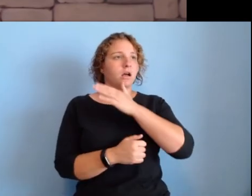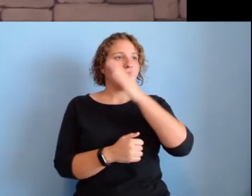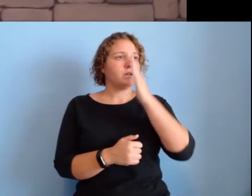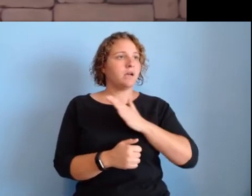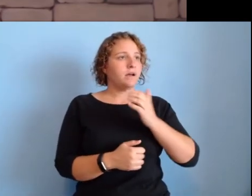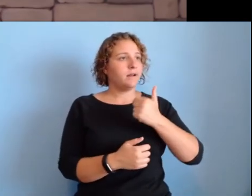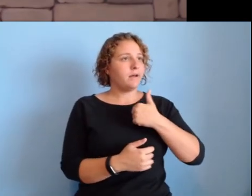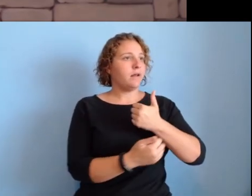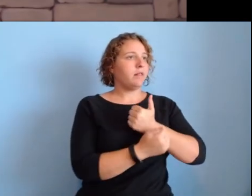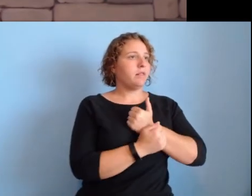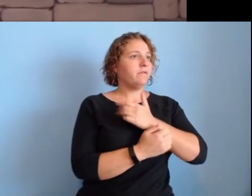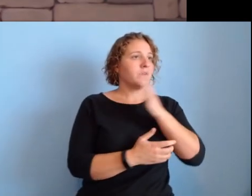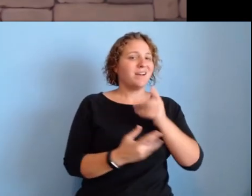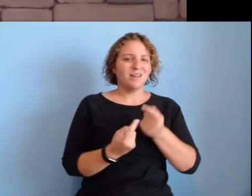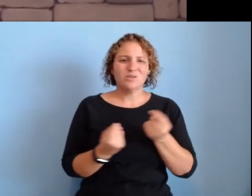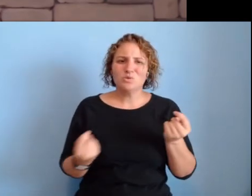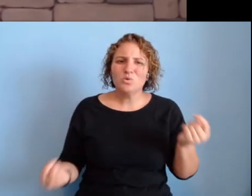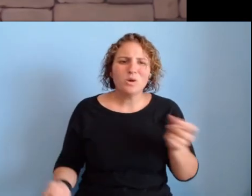Right?